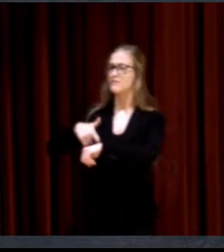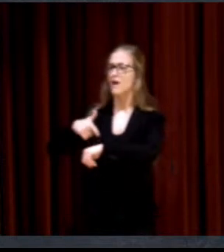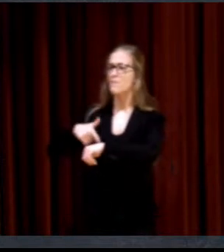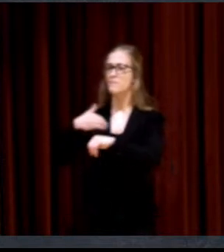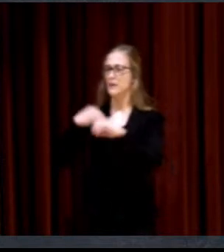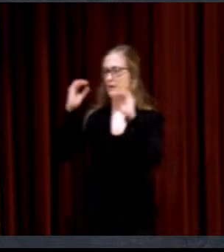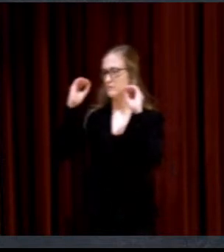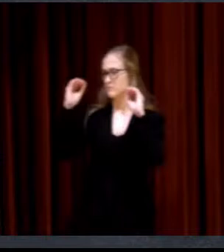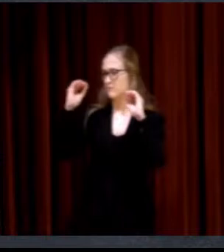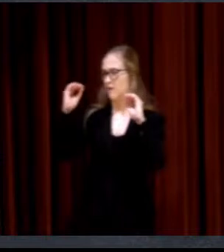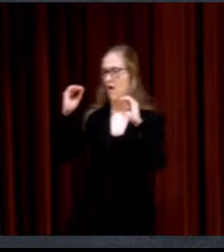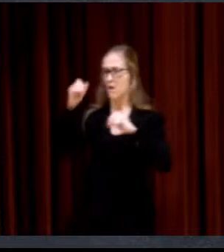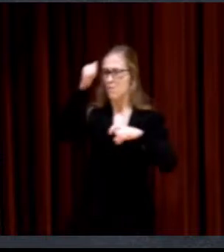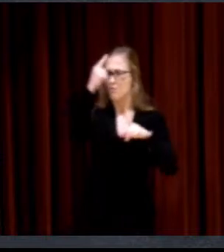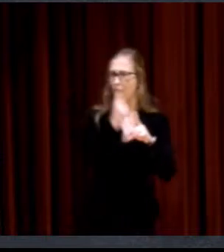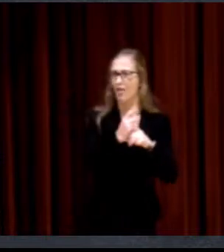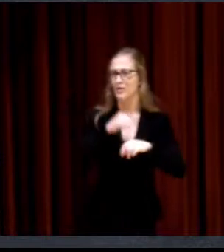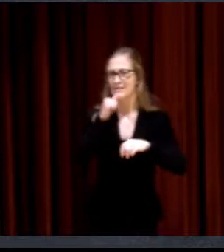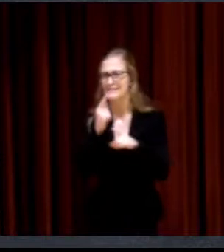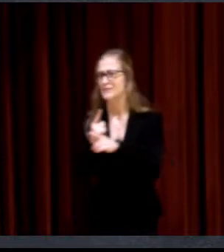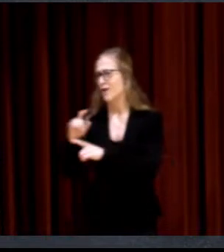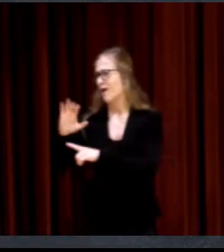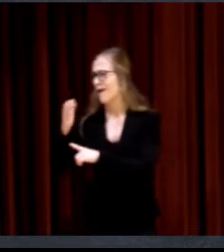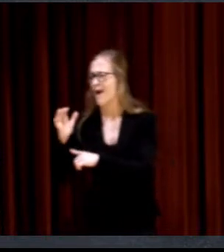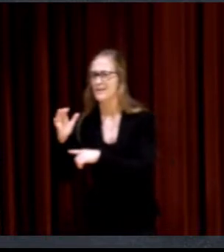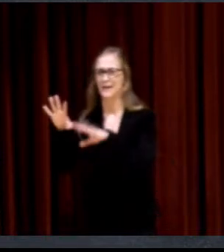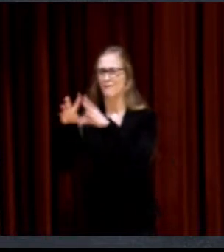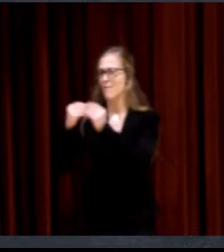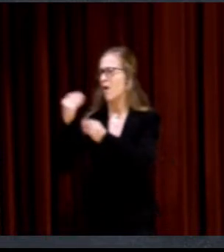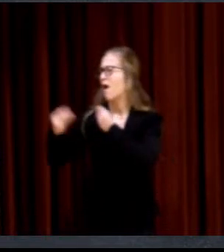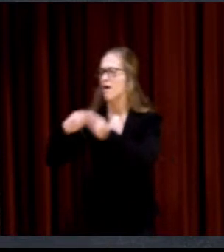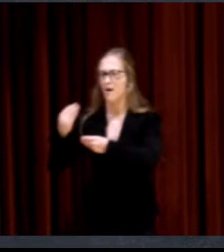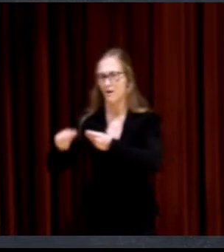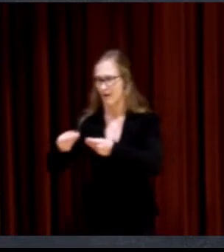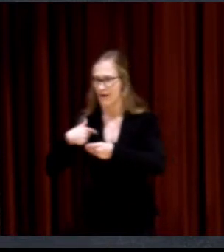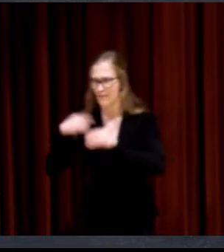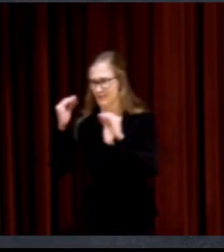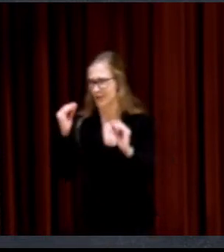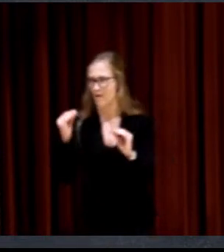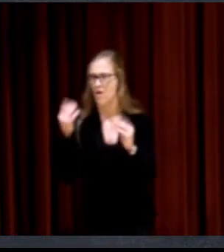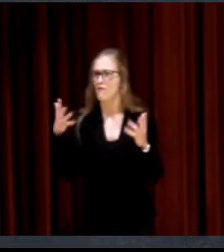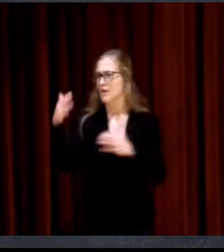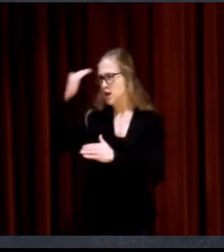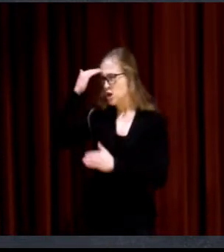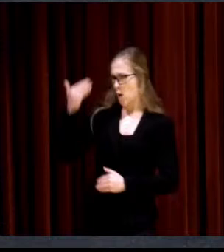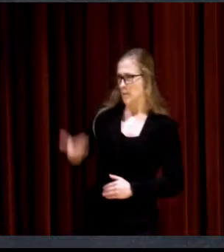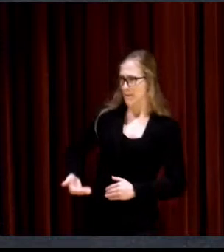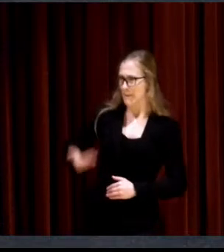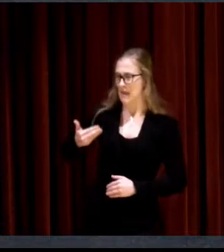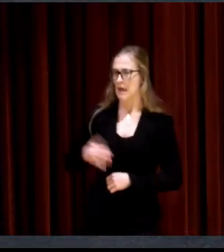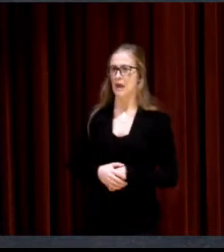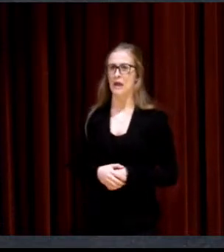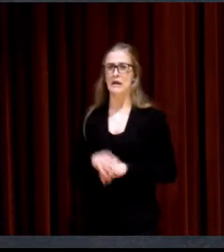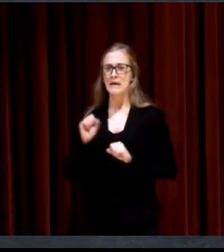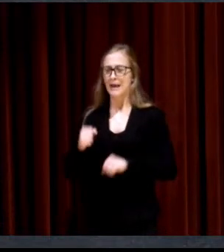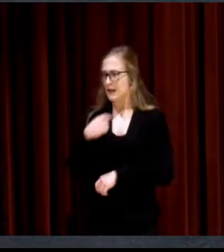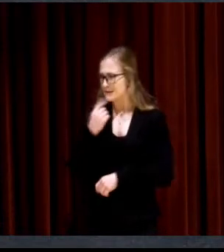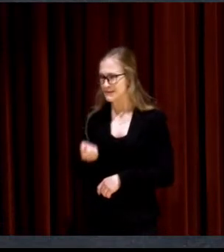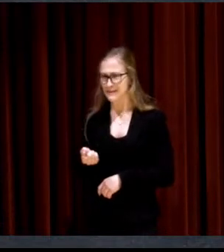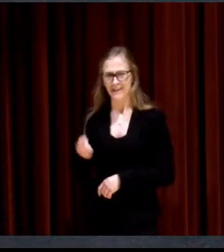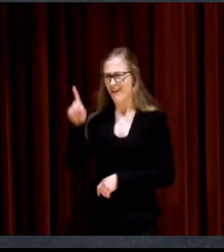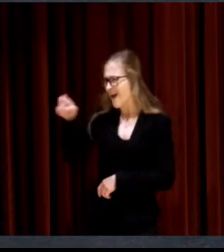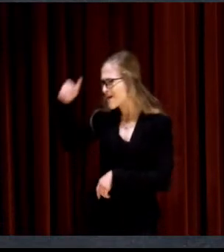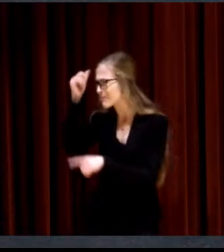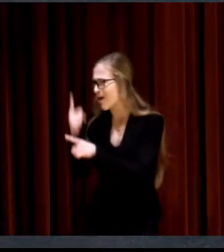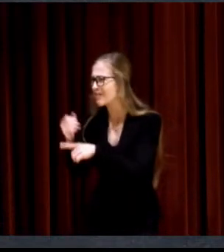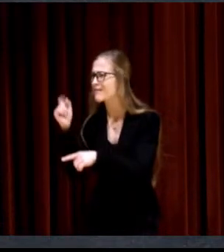taught brother, sister, cousin, family members, so they knew who I was in the building. I could say to them, just ask your